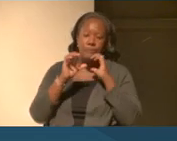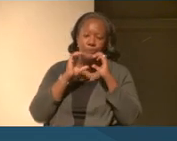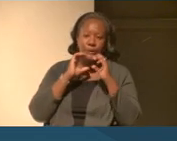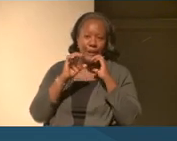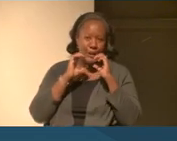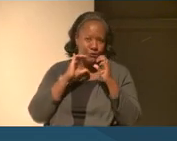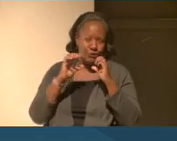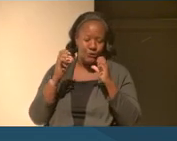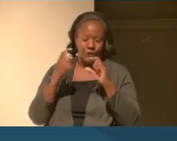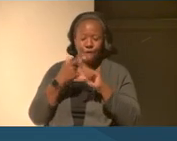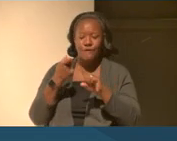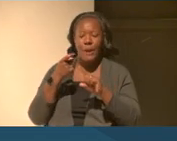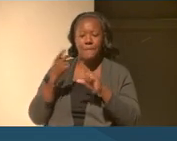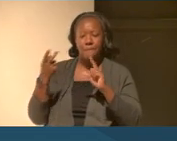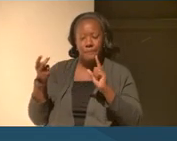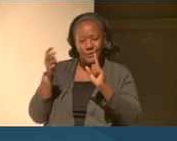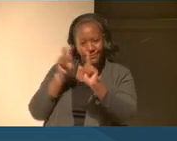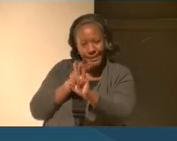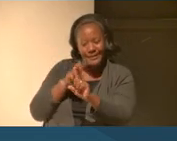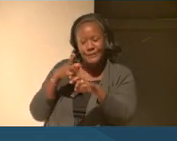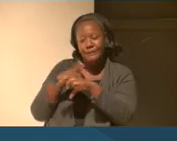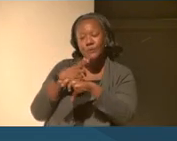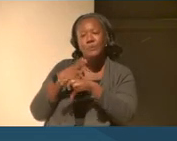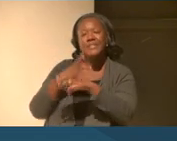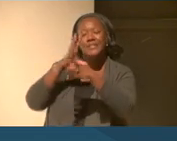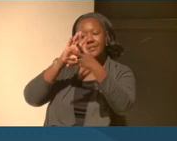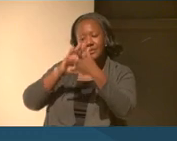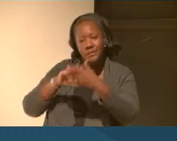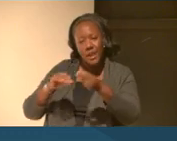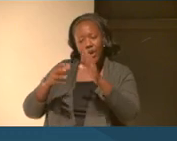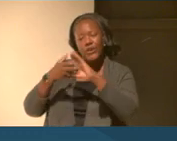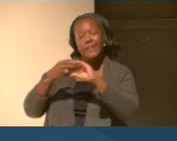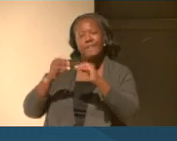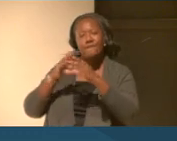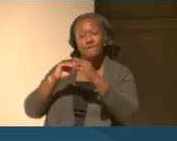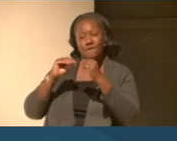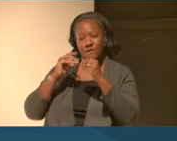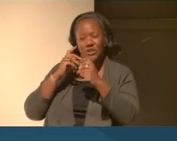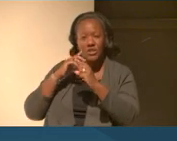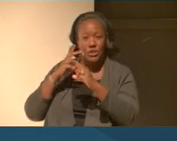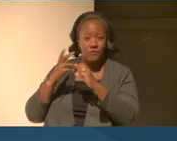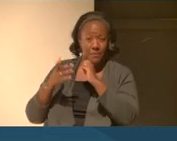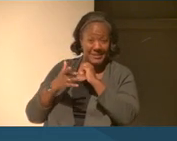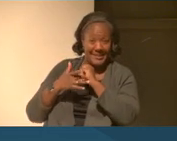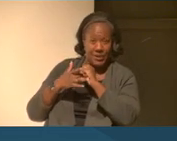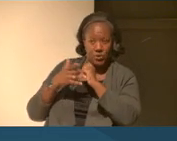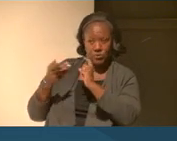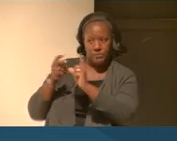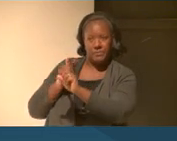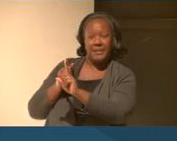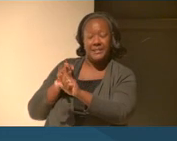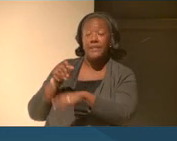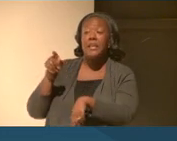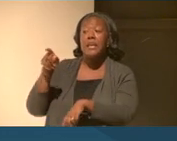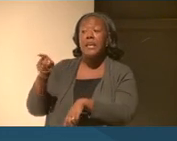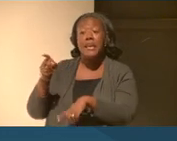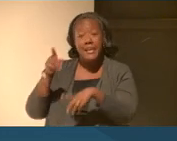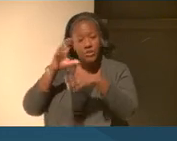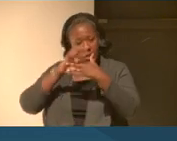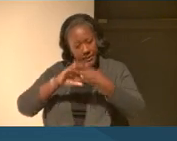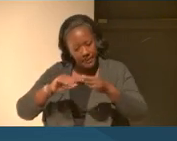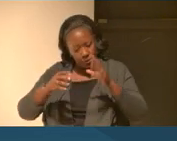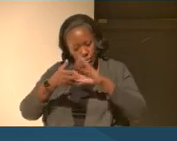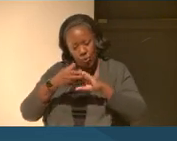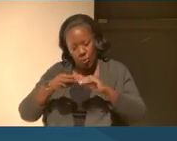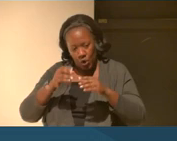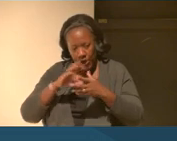of narrative in a very technical sense. You know, what is a story? We talk about stories all the time. What's a story? Well, he actually talks about stories in a sort